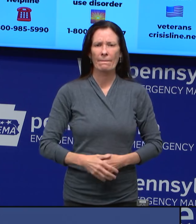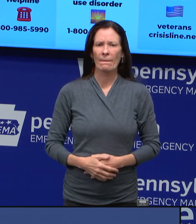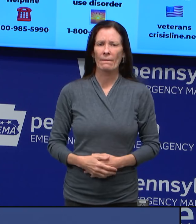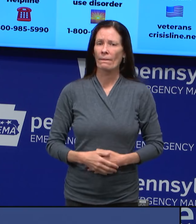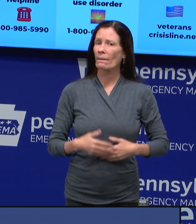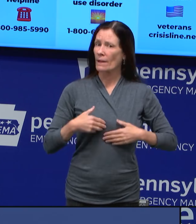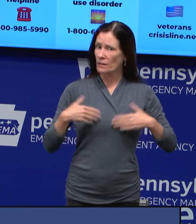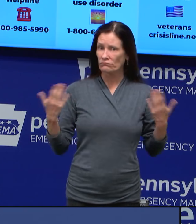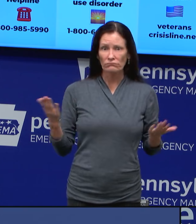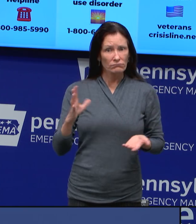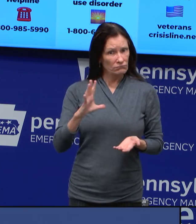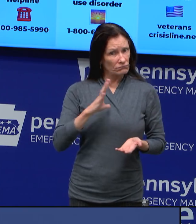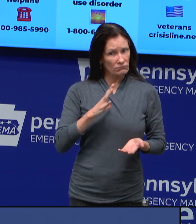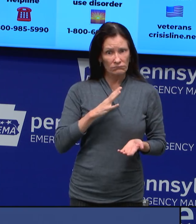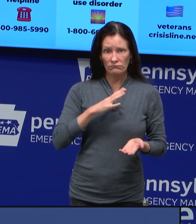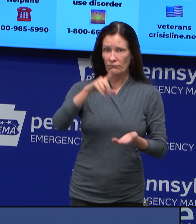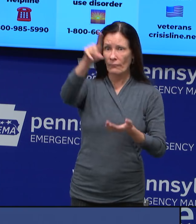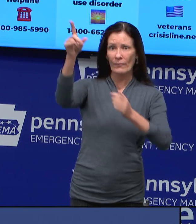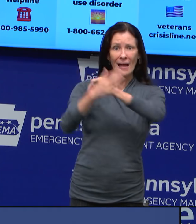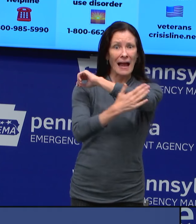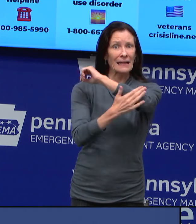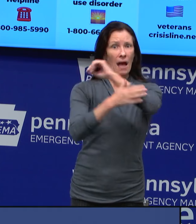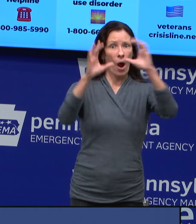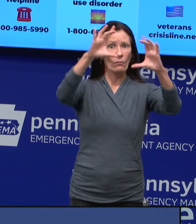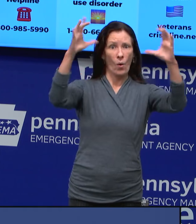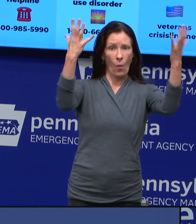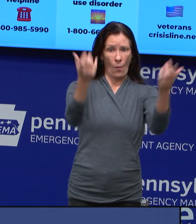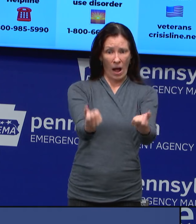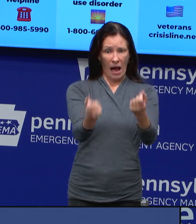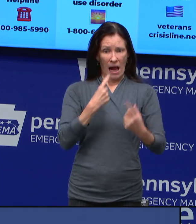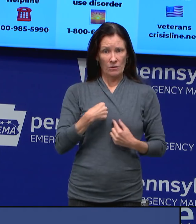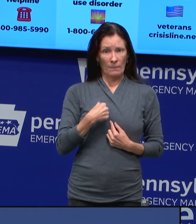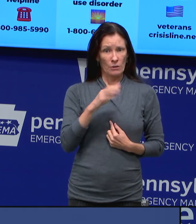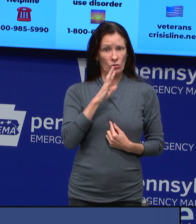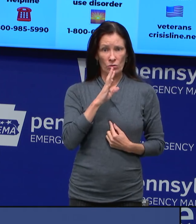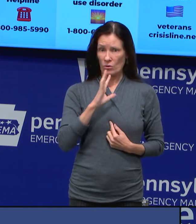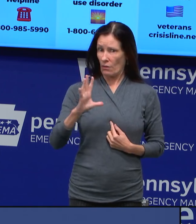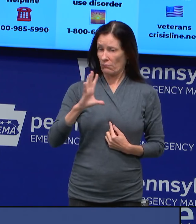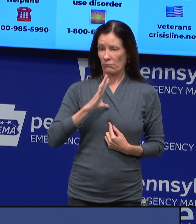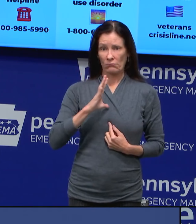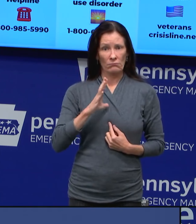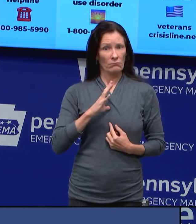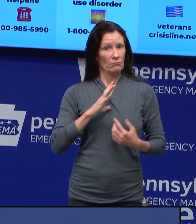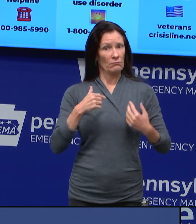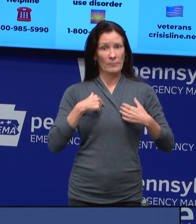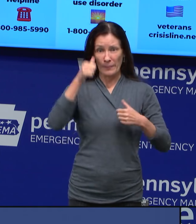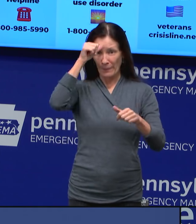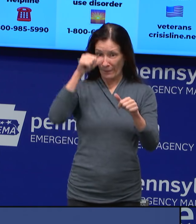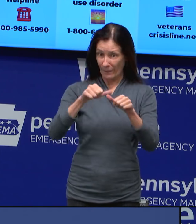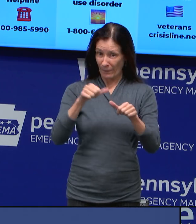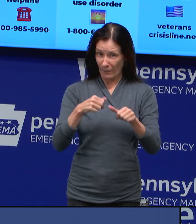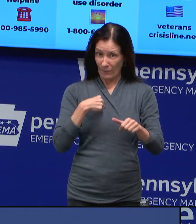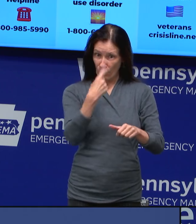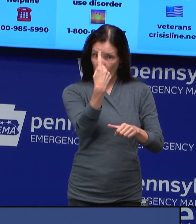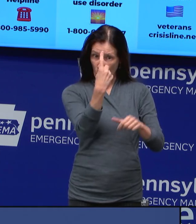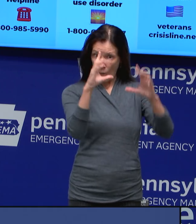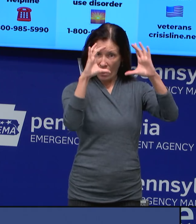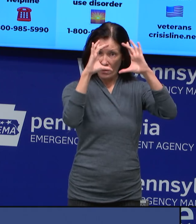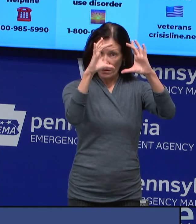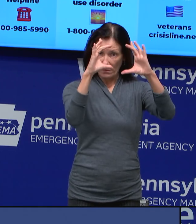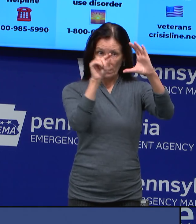specifically held to the regions on a map. We're going to be making some informed choices about regions and the counties.